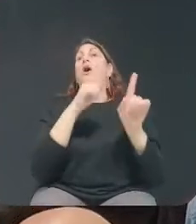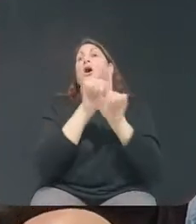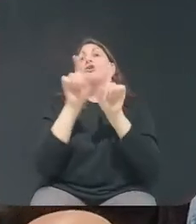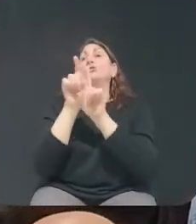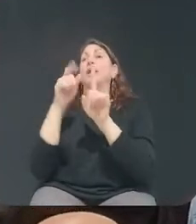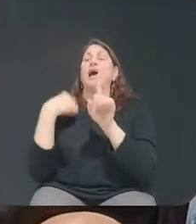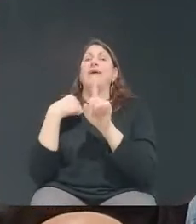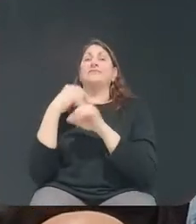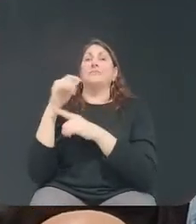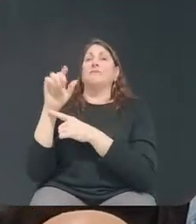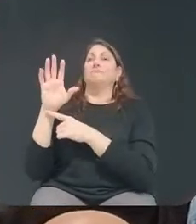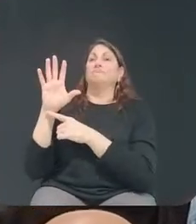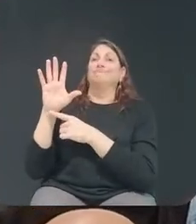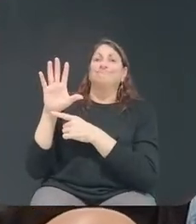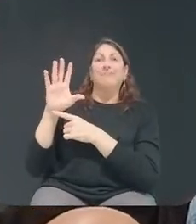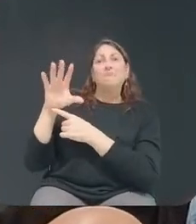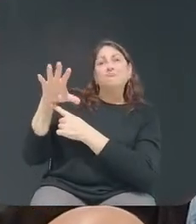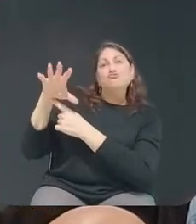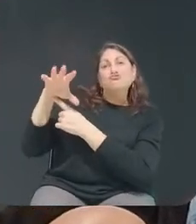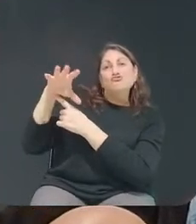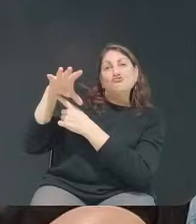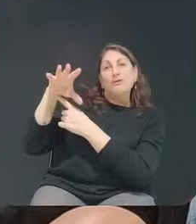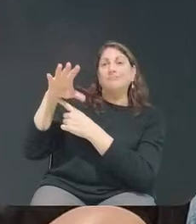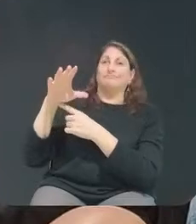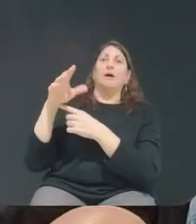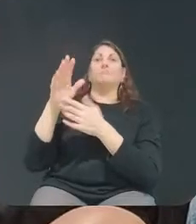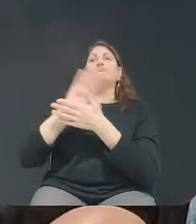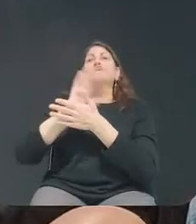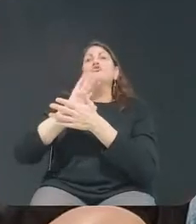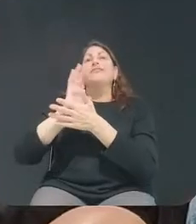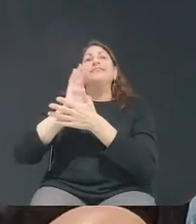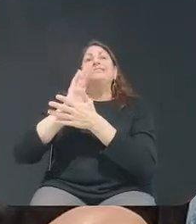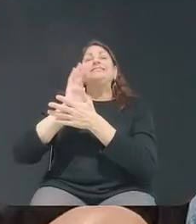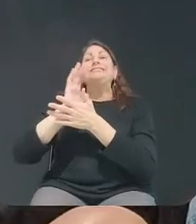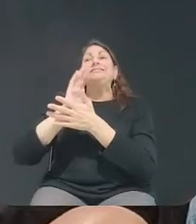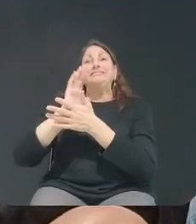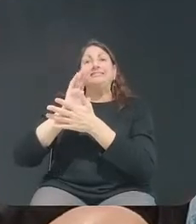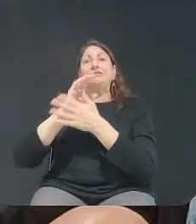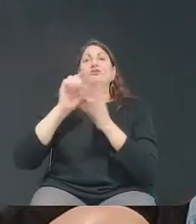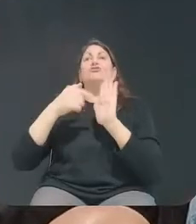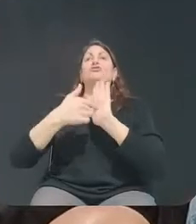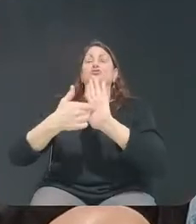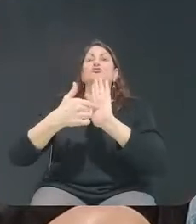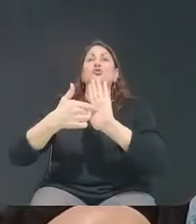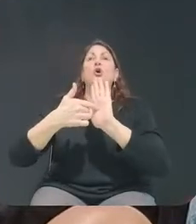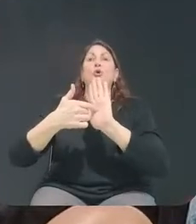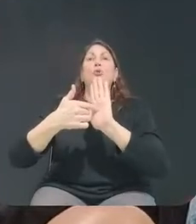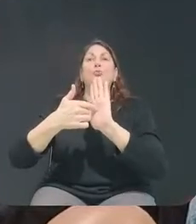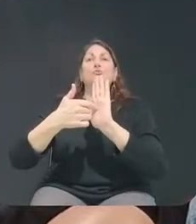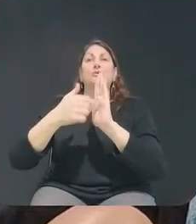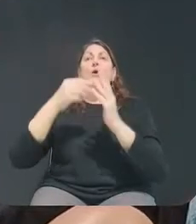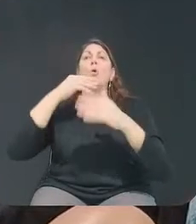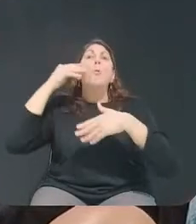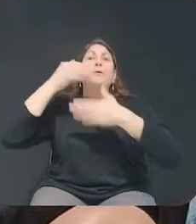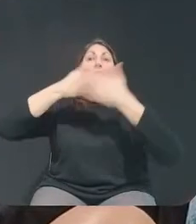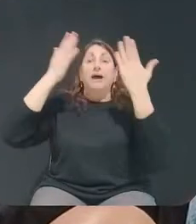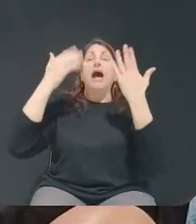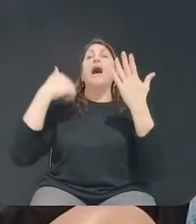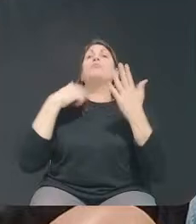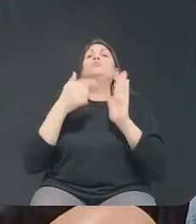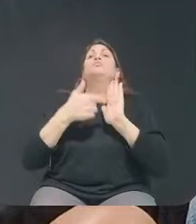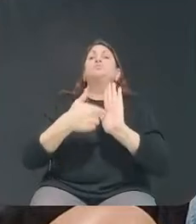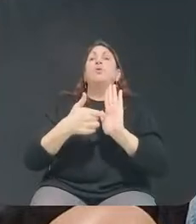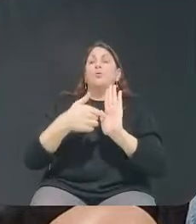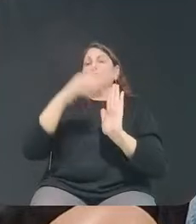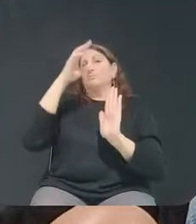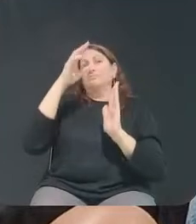clip from a documentary produced by the Seattle Channel in 2001 called Just Like Noah. The documentary follows Noah,